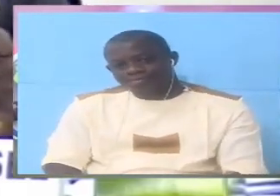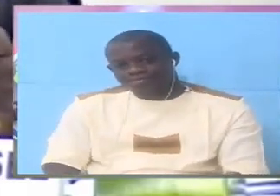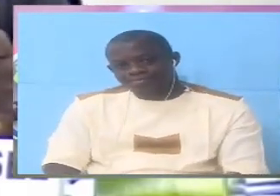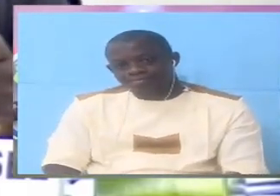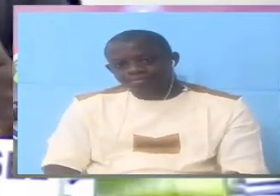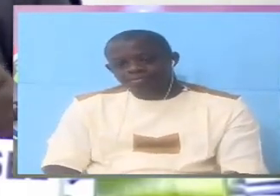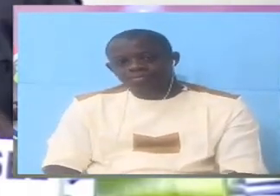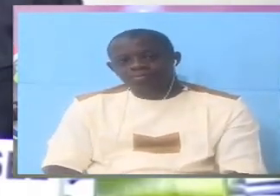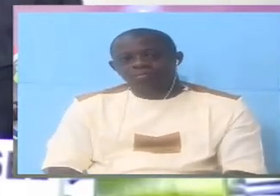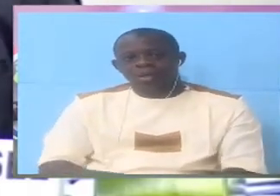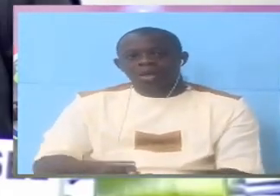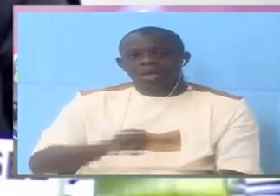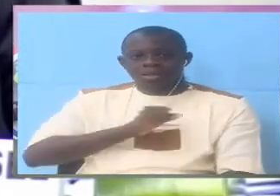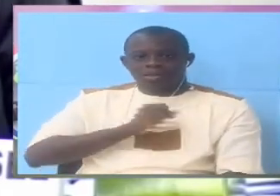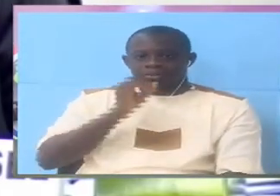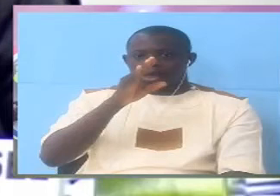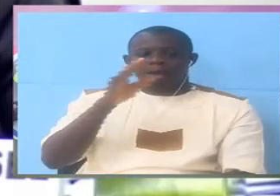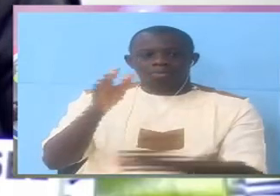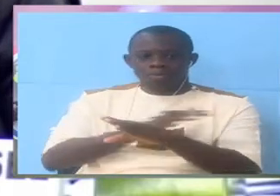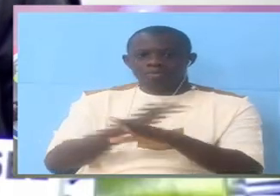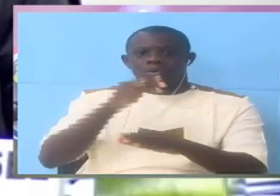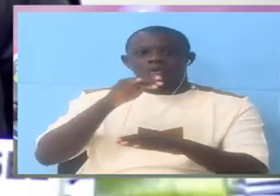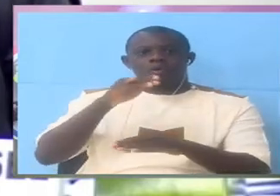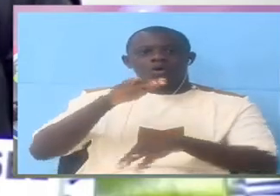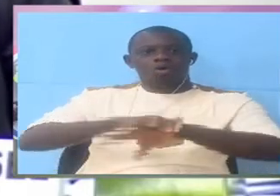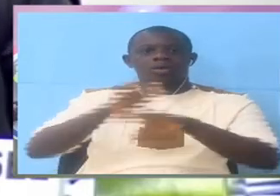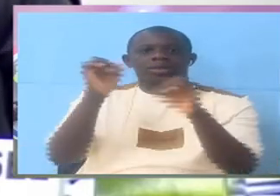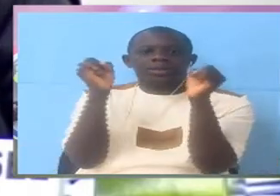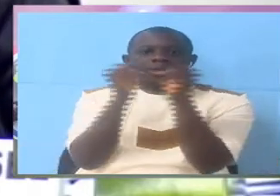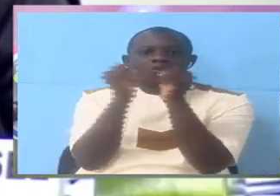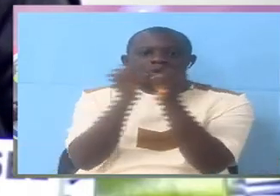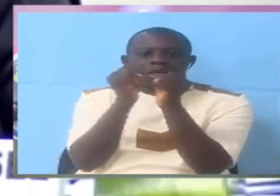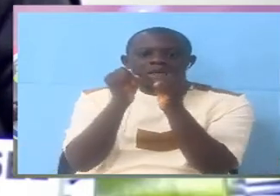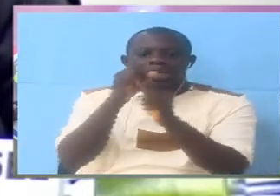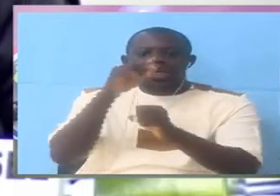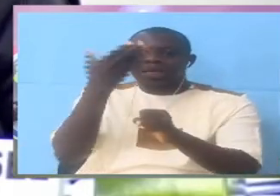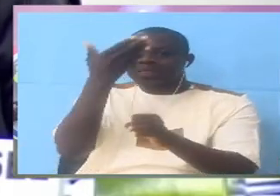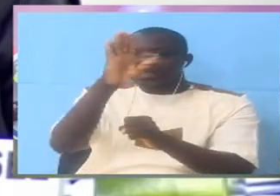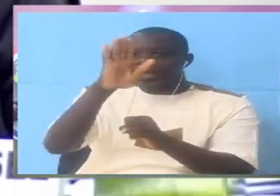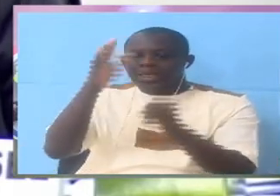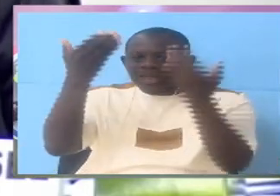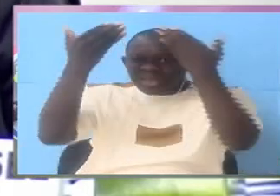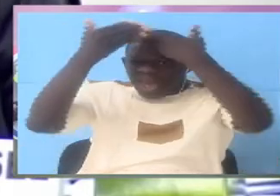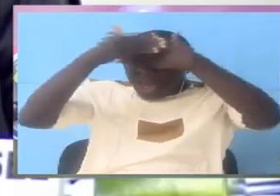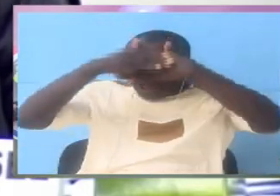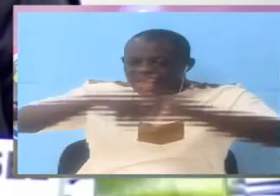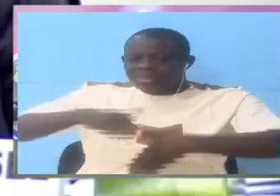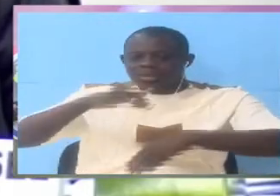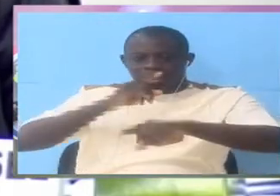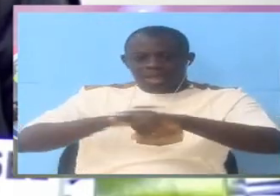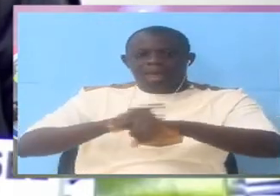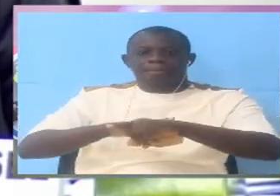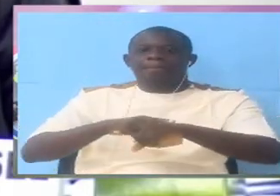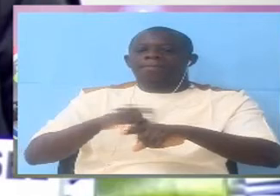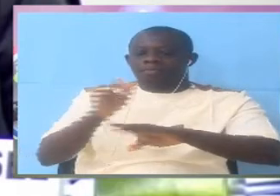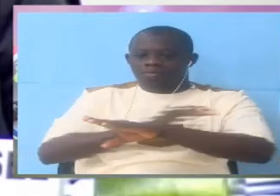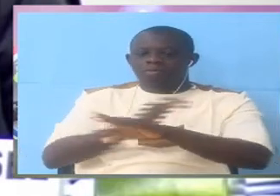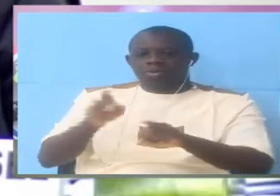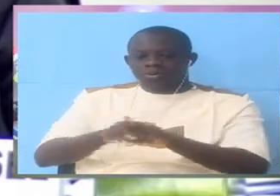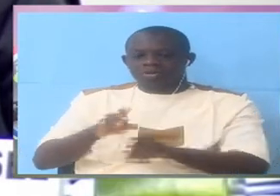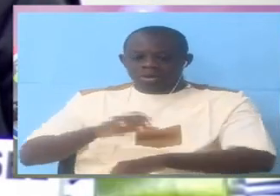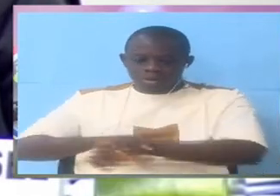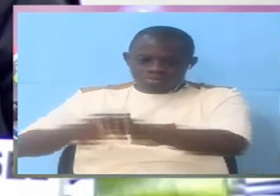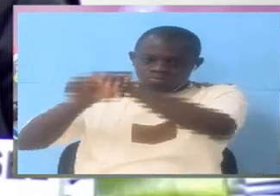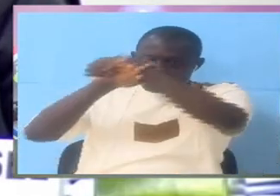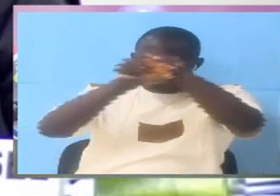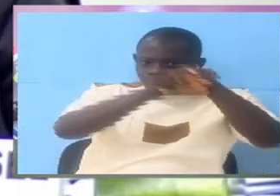He said it was Saturday at 10 p.m. at night. He was taken to the NIA